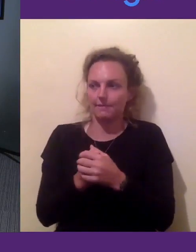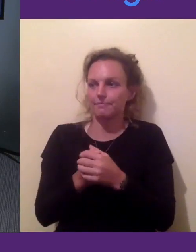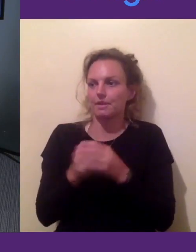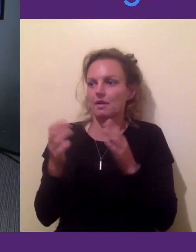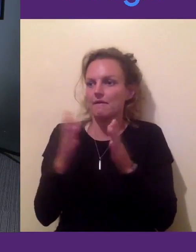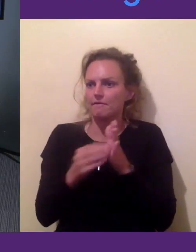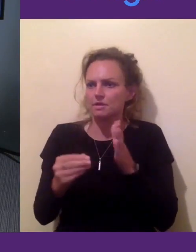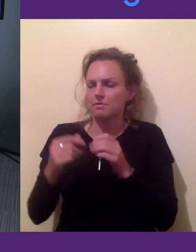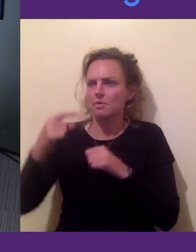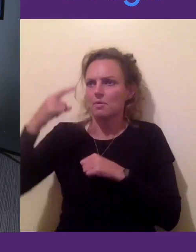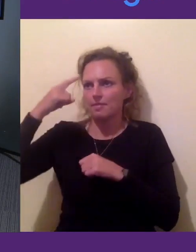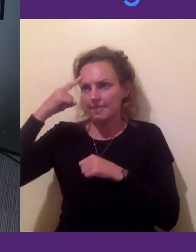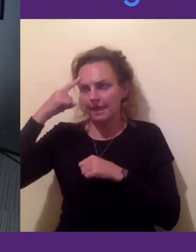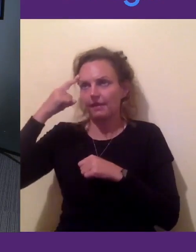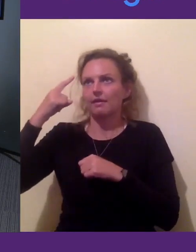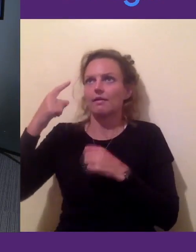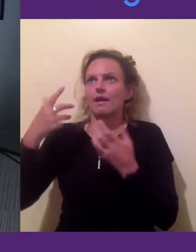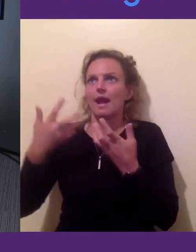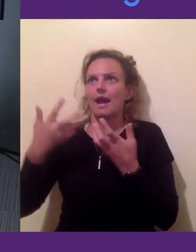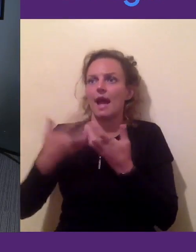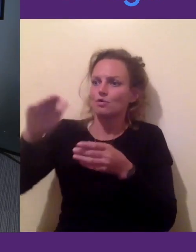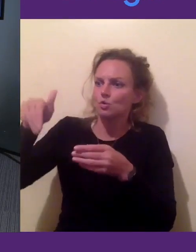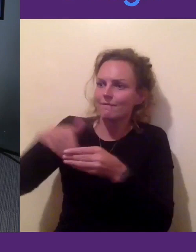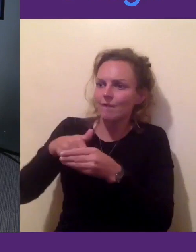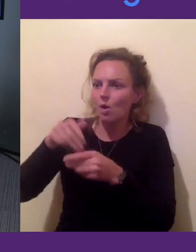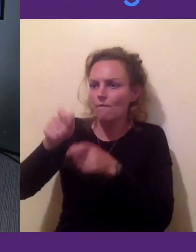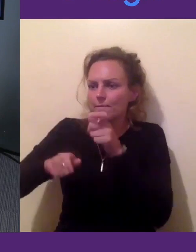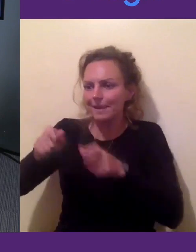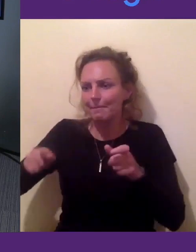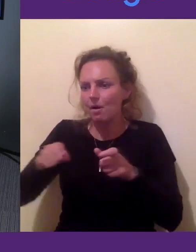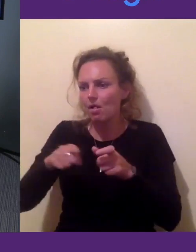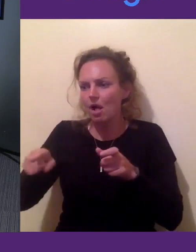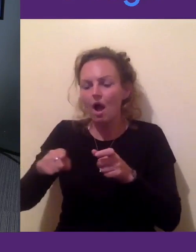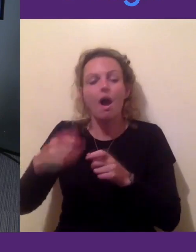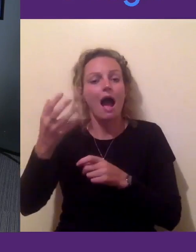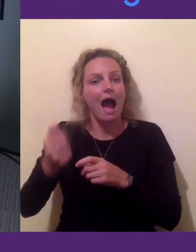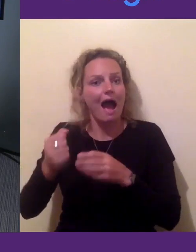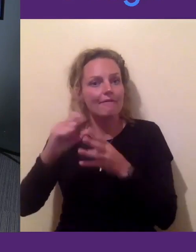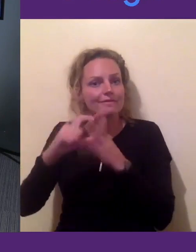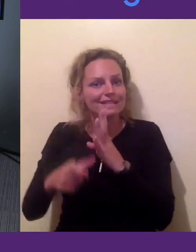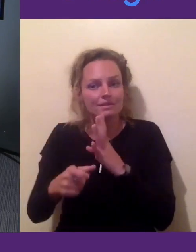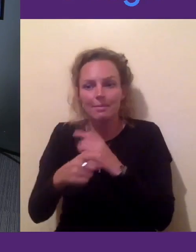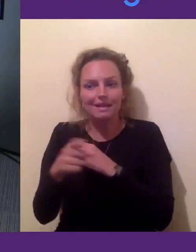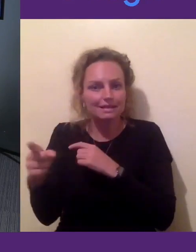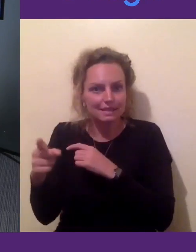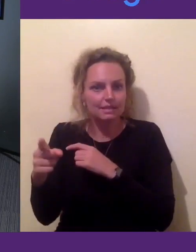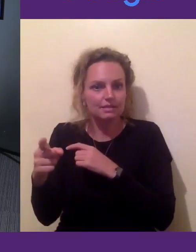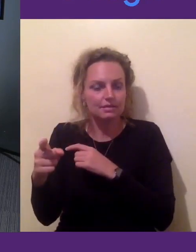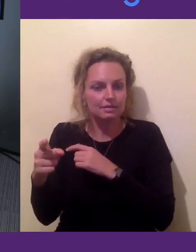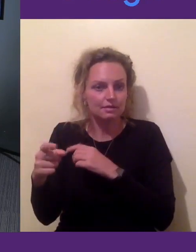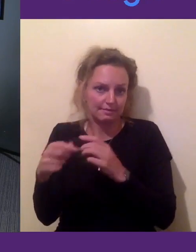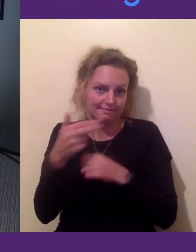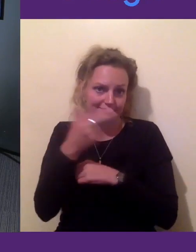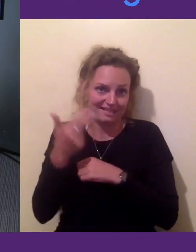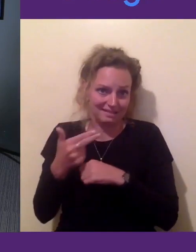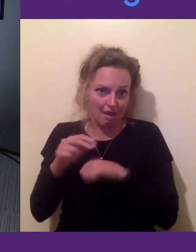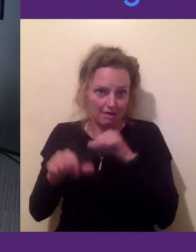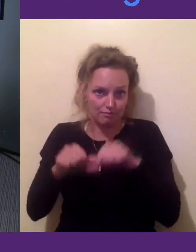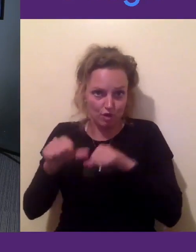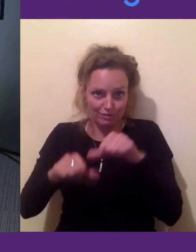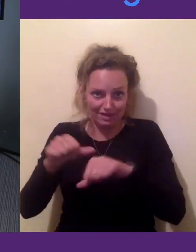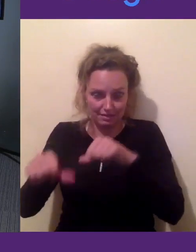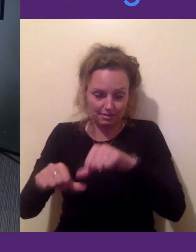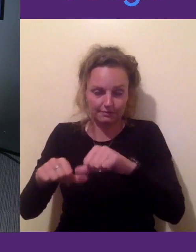discovery, how do you involve people with disabilities and approach? And so that's one side of the story, ensure that you're building that